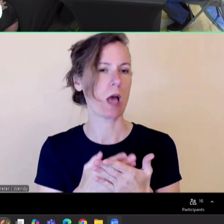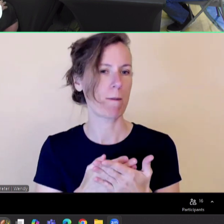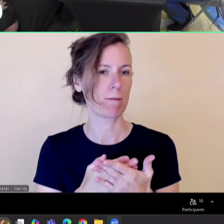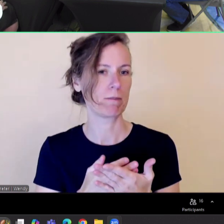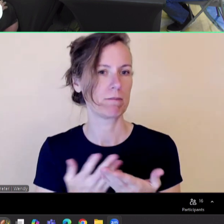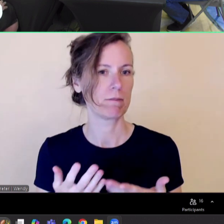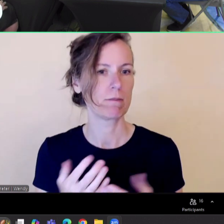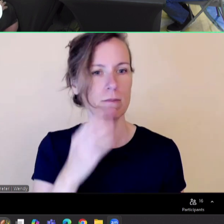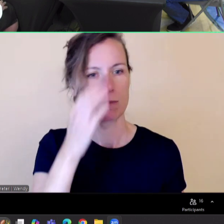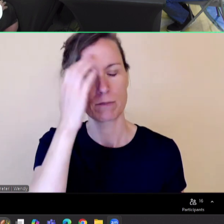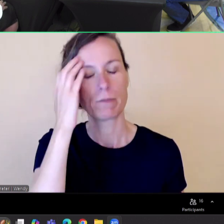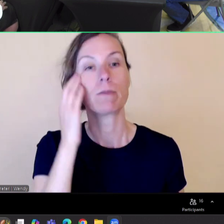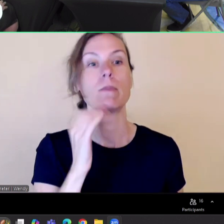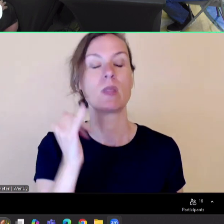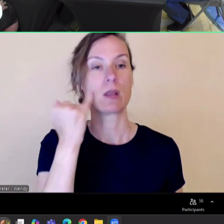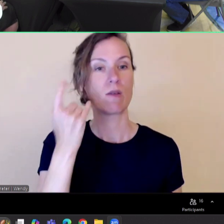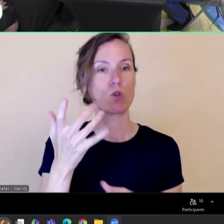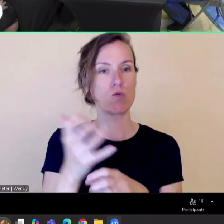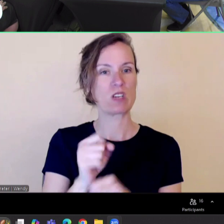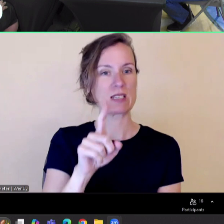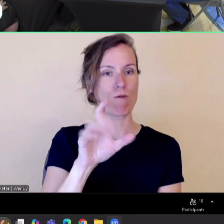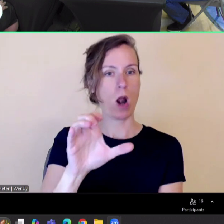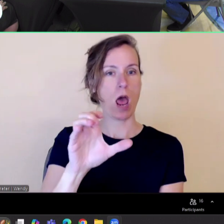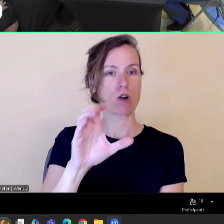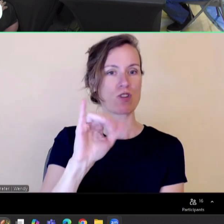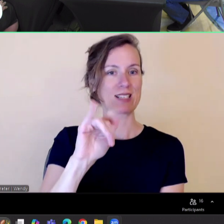citations at a particular camera every month,